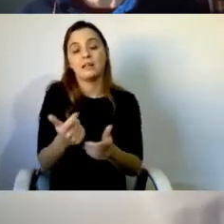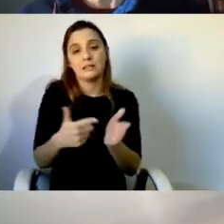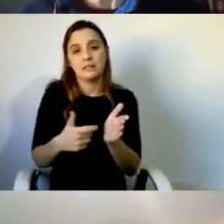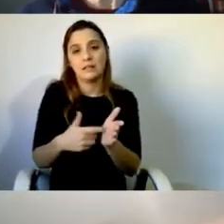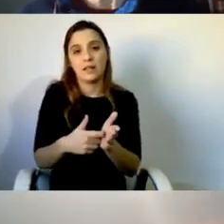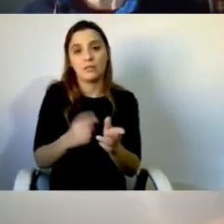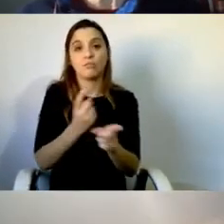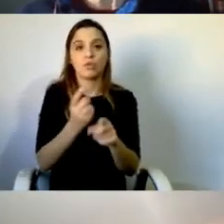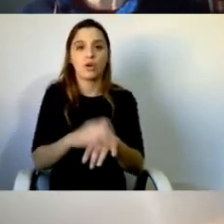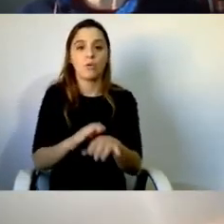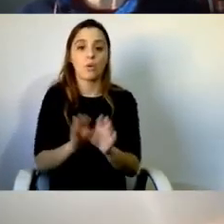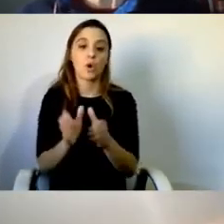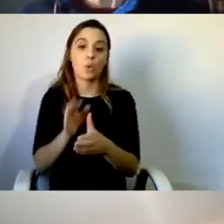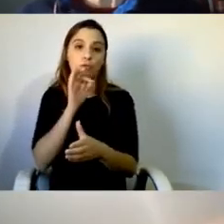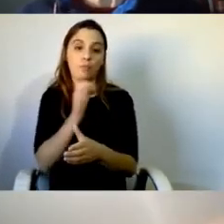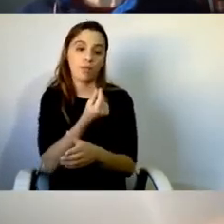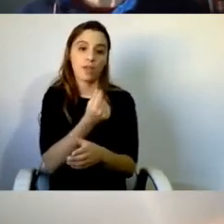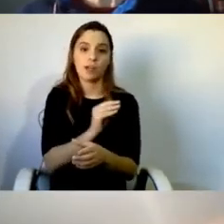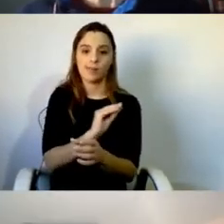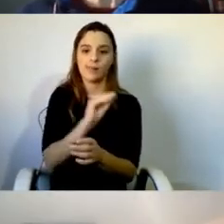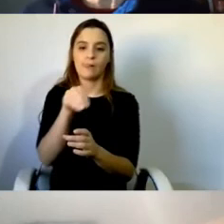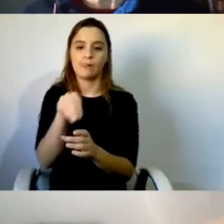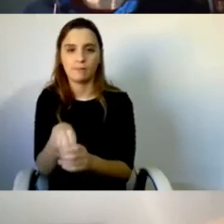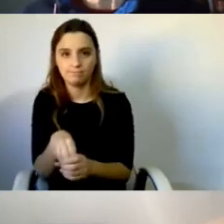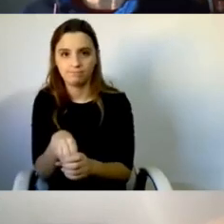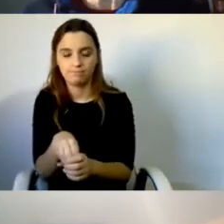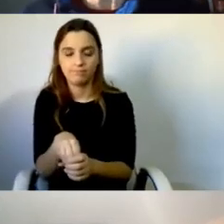closes the entire circle of dependence for life.